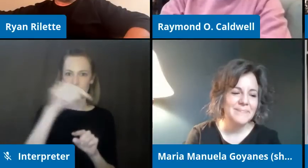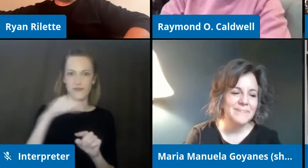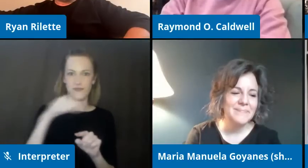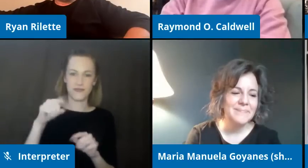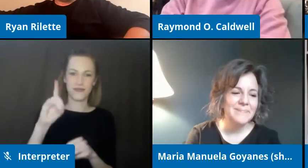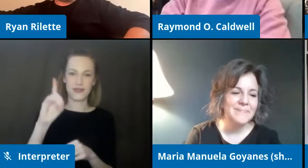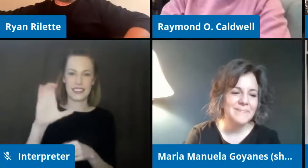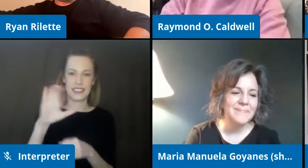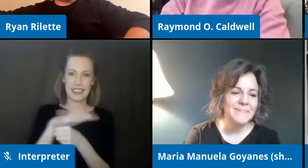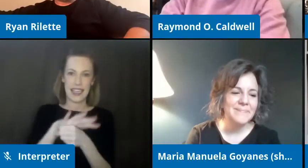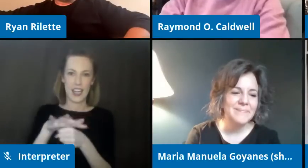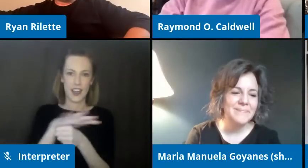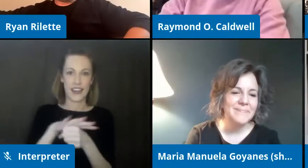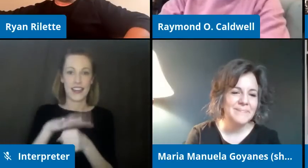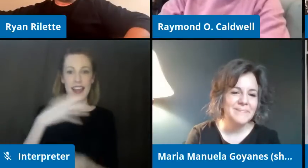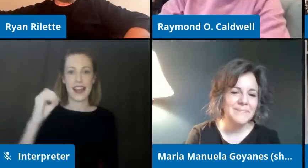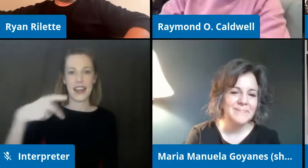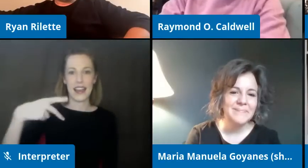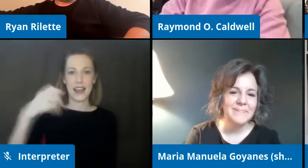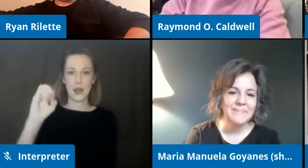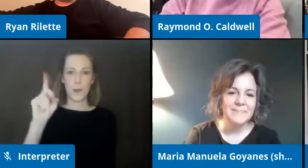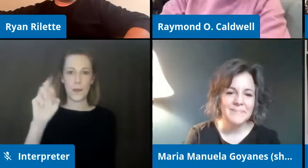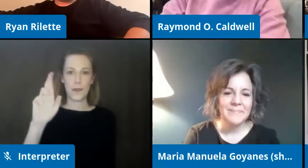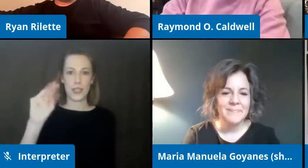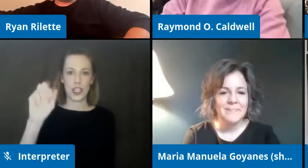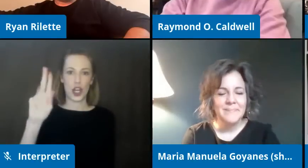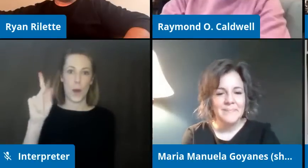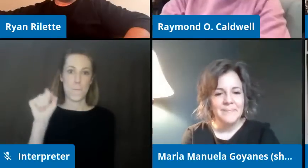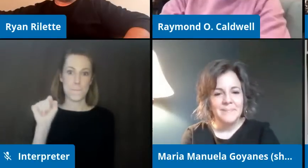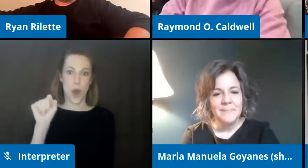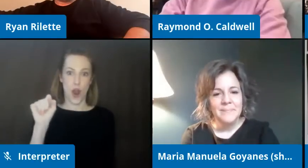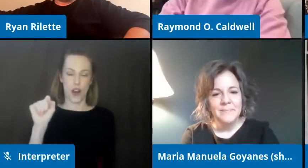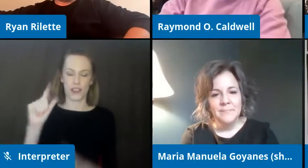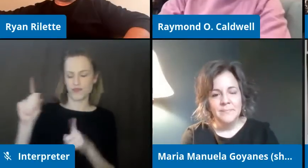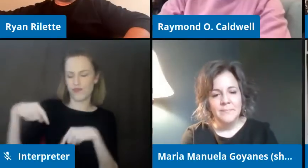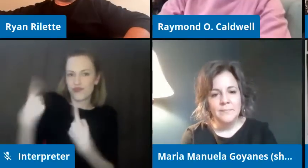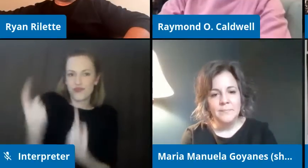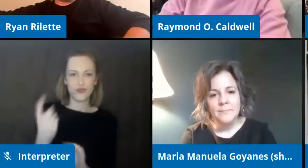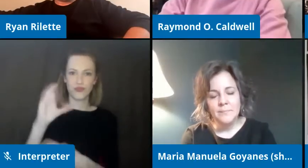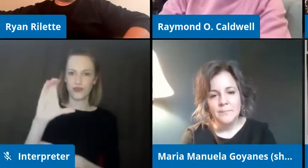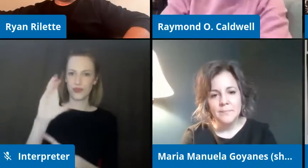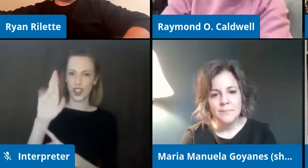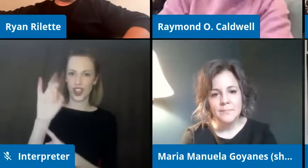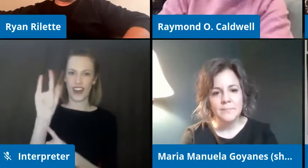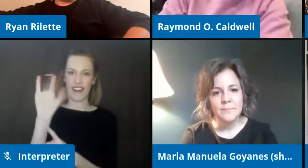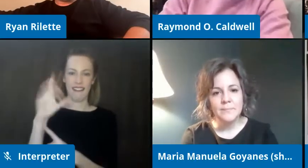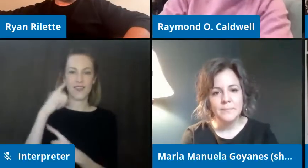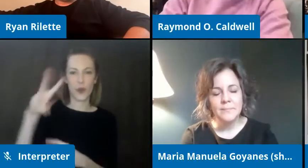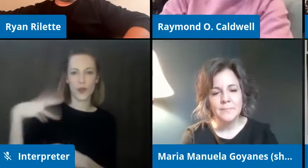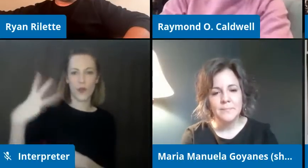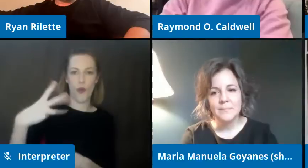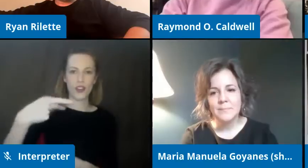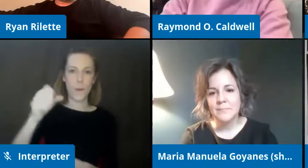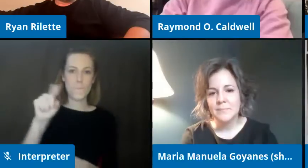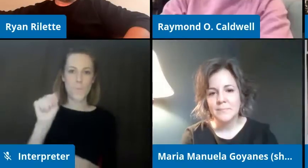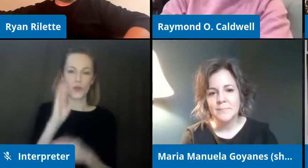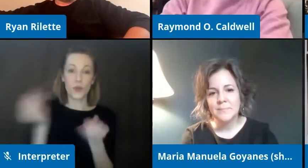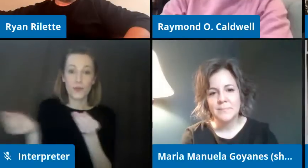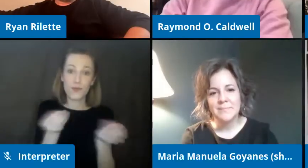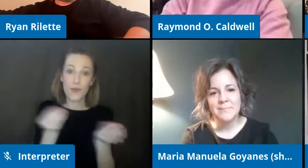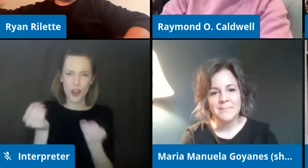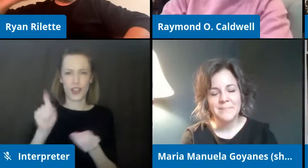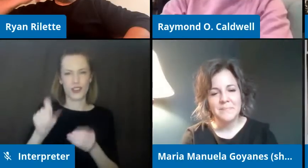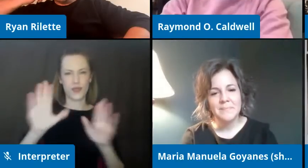critic, longtime chief critic of the Washington Post at the helm, this should be a great conversation. Before we begin, please feel free to